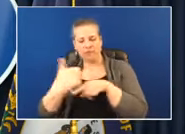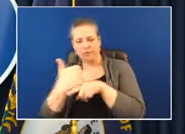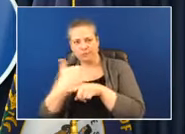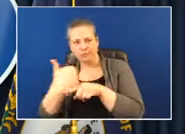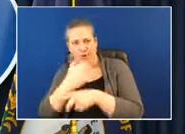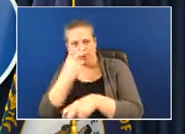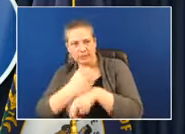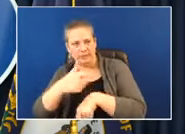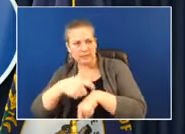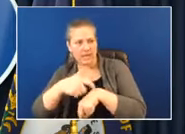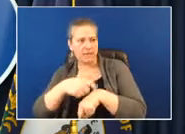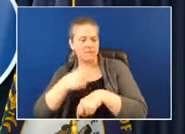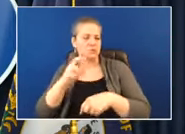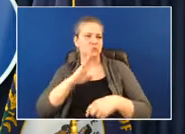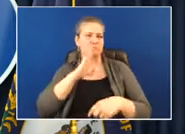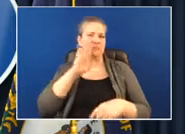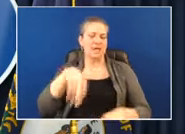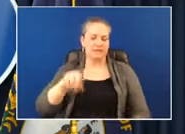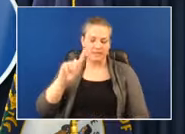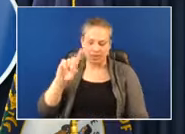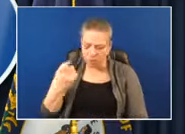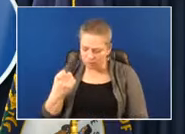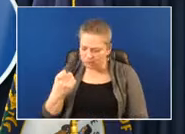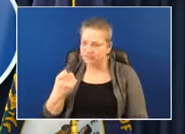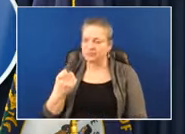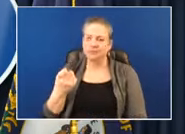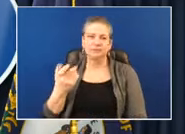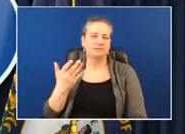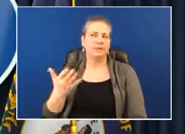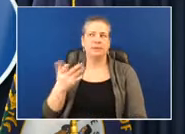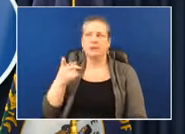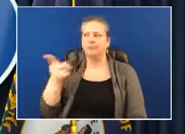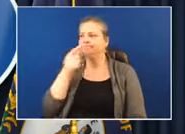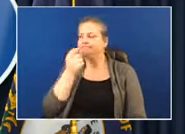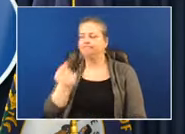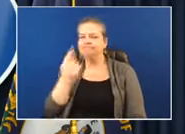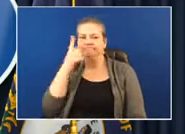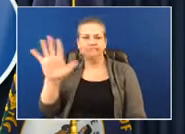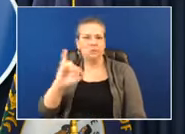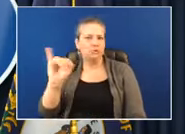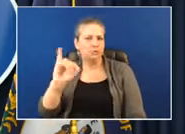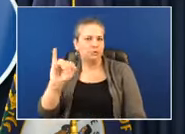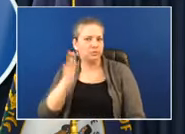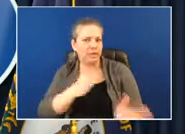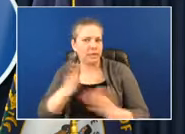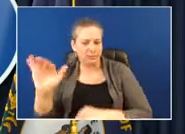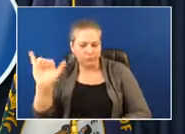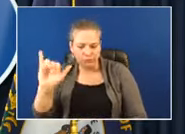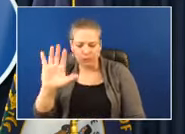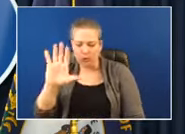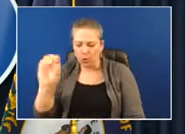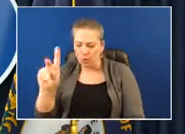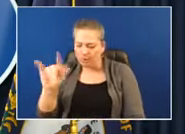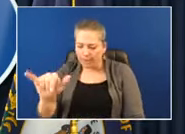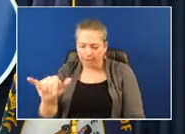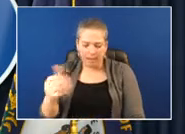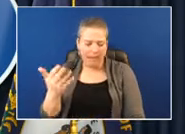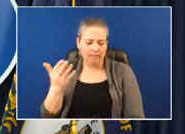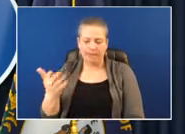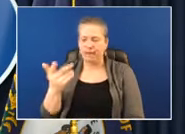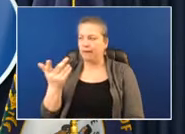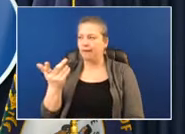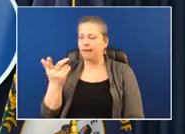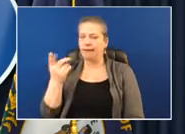bad diagnosis, inability to understand their insurance plan, copays, or how to manage their